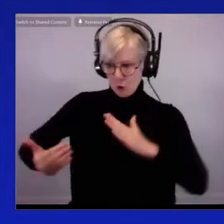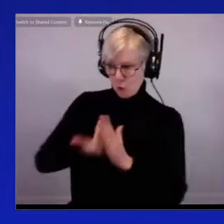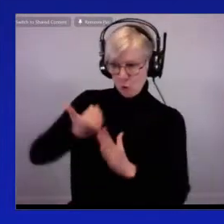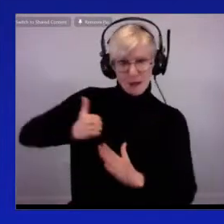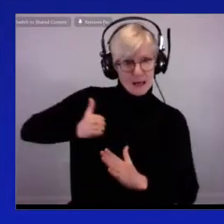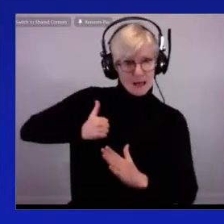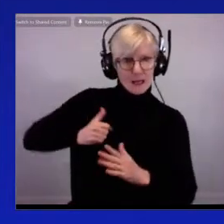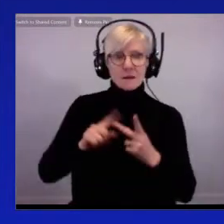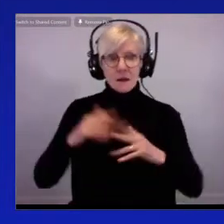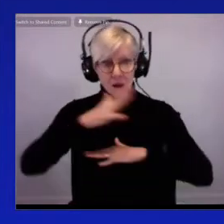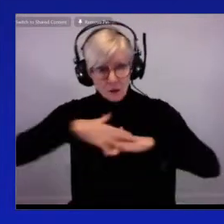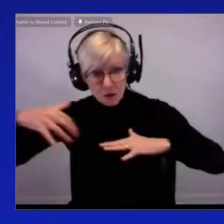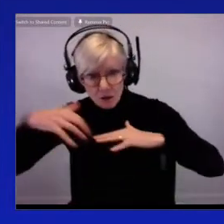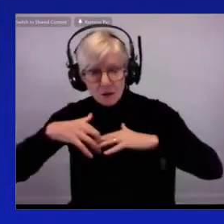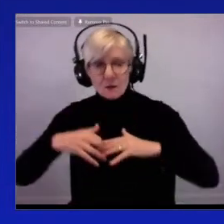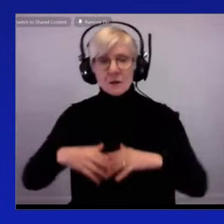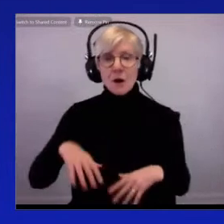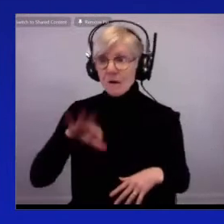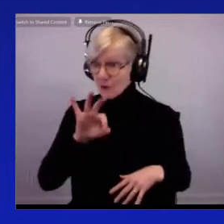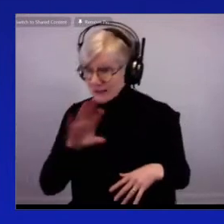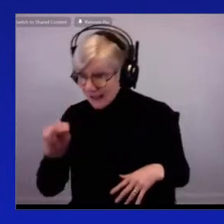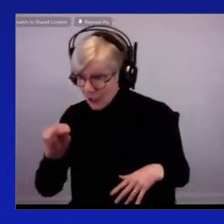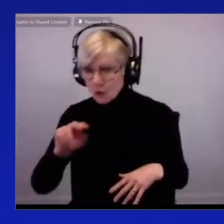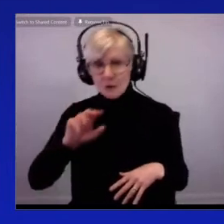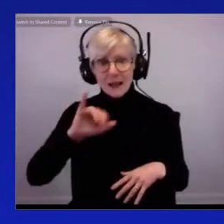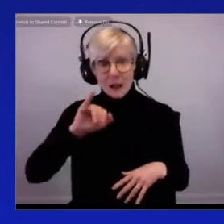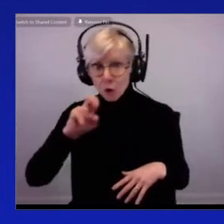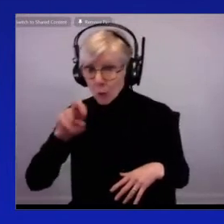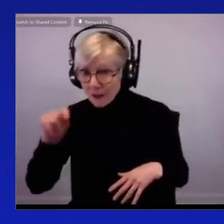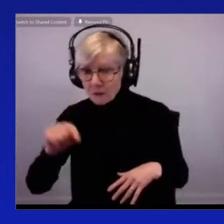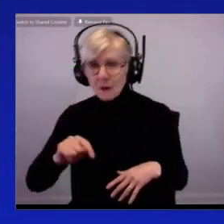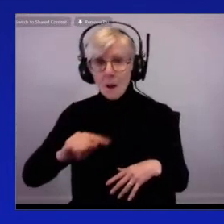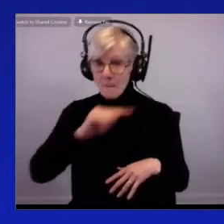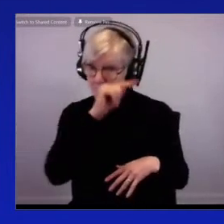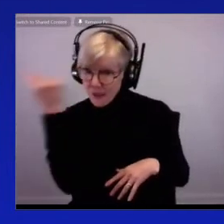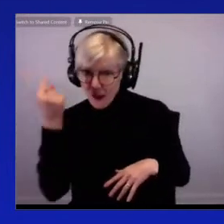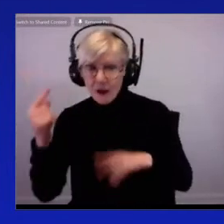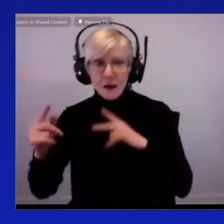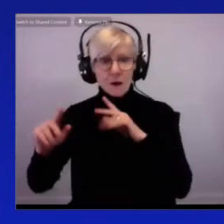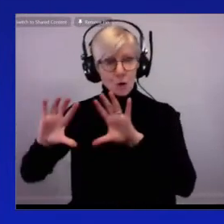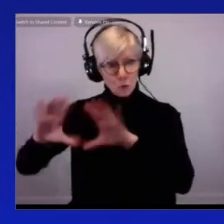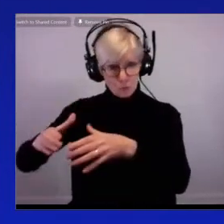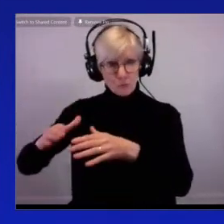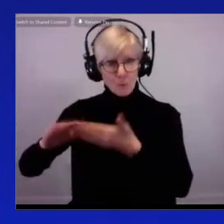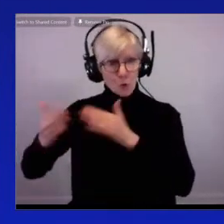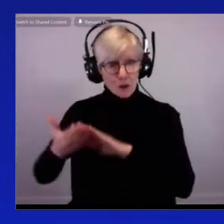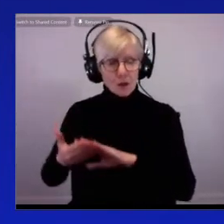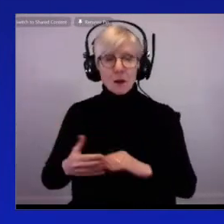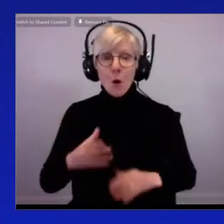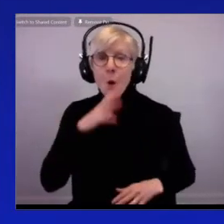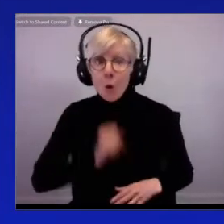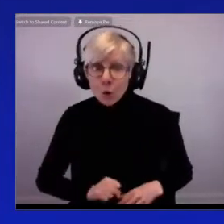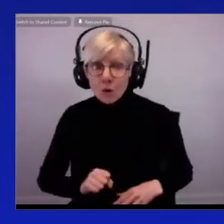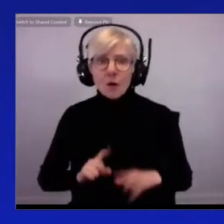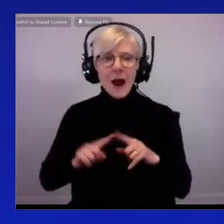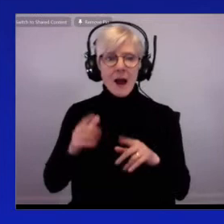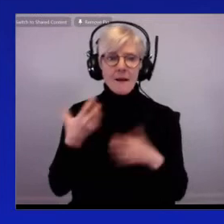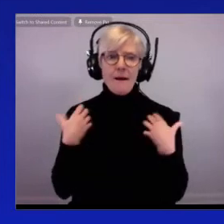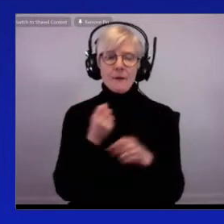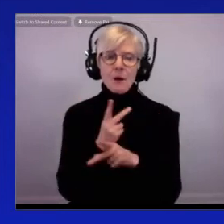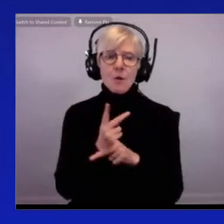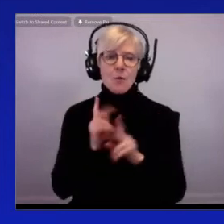First Nations and Inuit populations, Black populations, older adults, and healthcare workers, both hospital